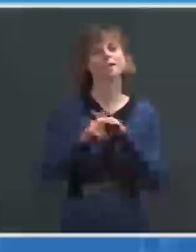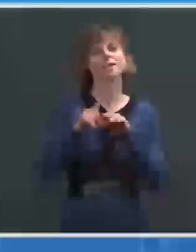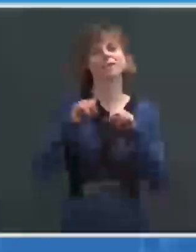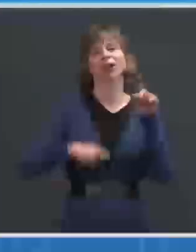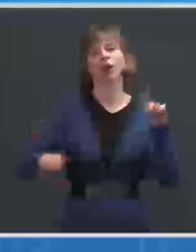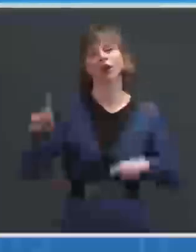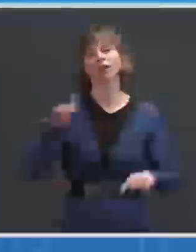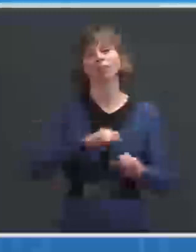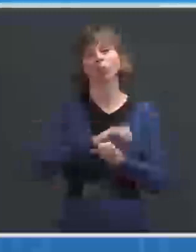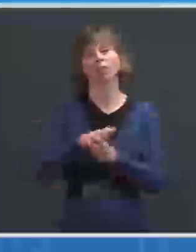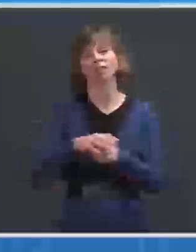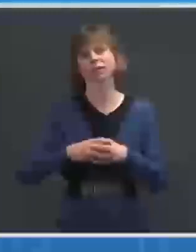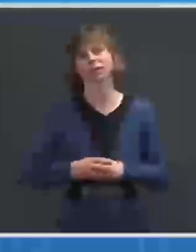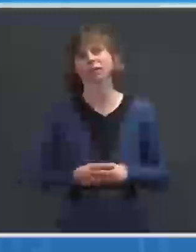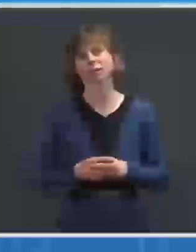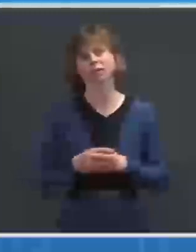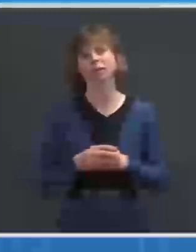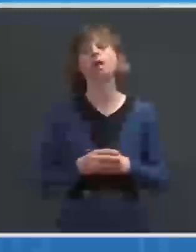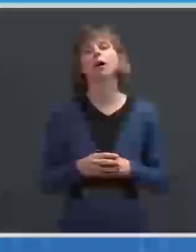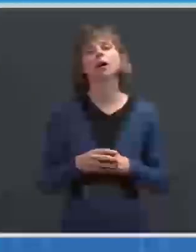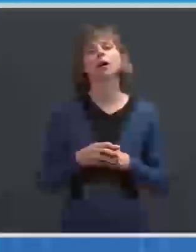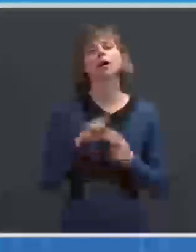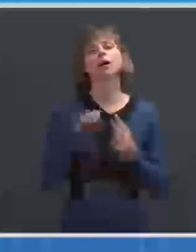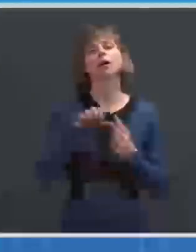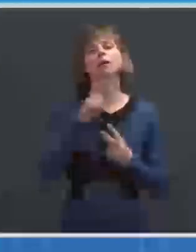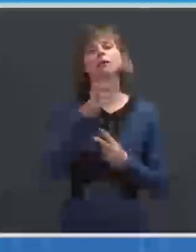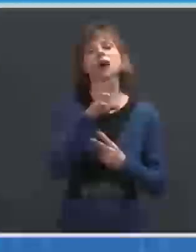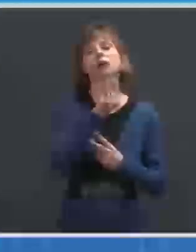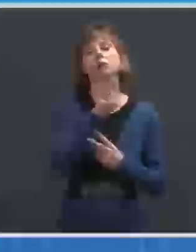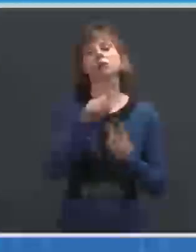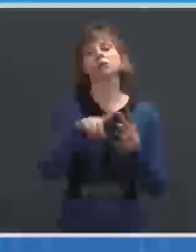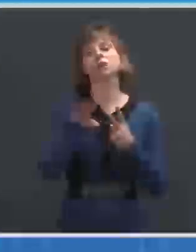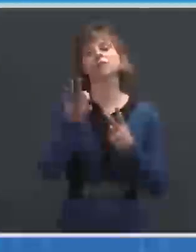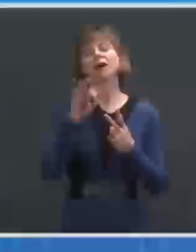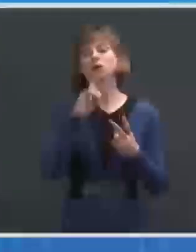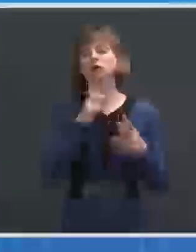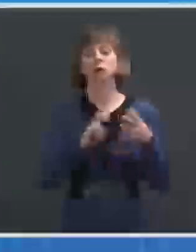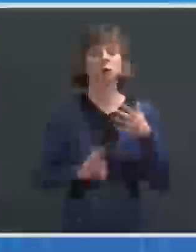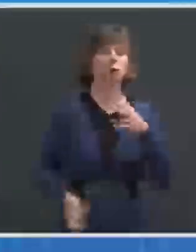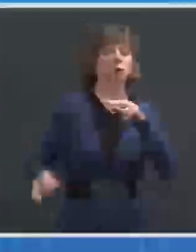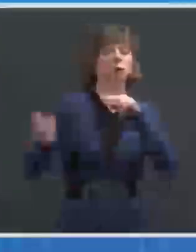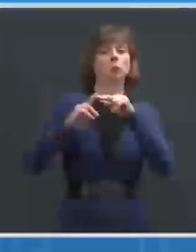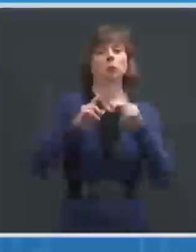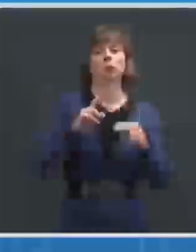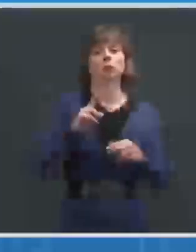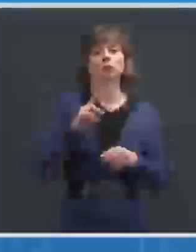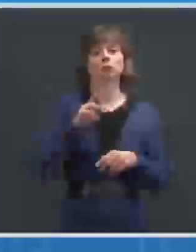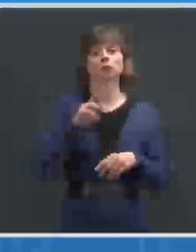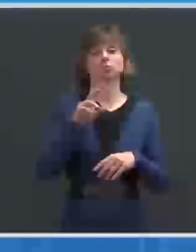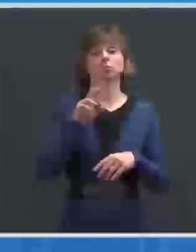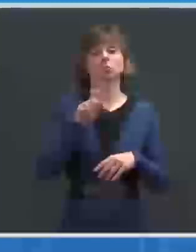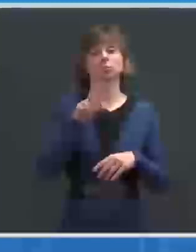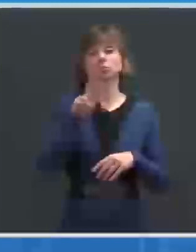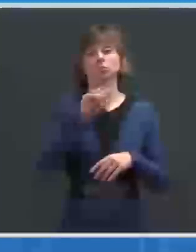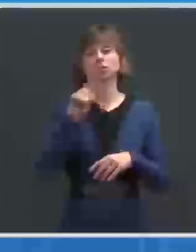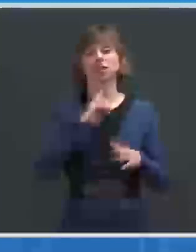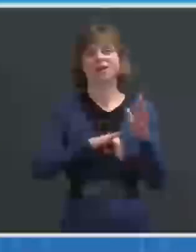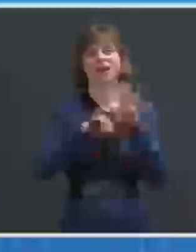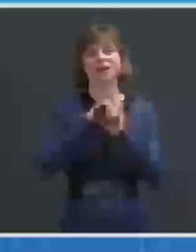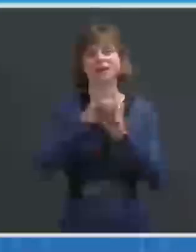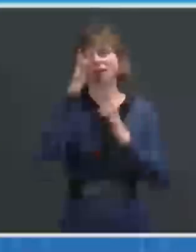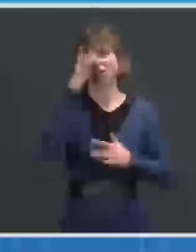and Walensky. We have this new New York variant that jumped from 0.2% of identified viruses in early November to now